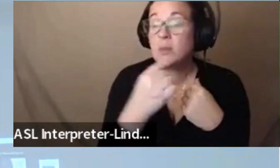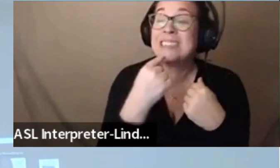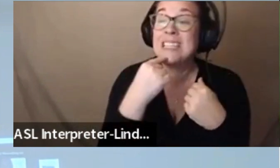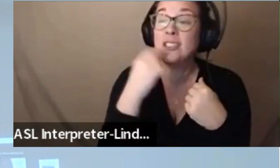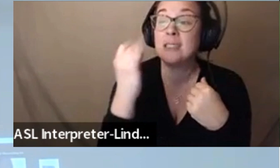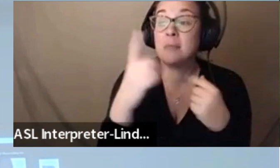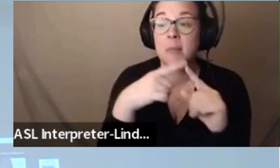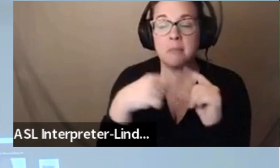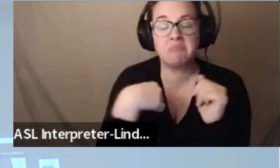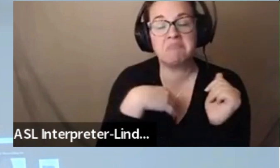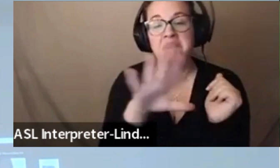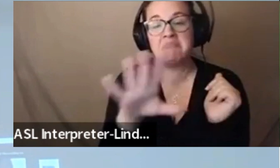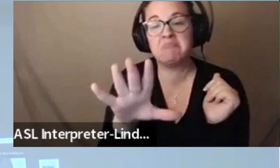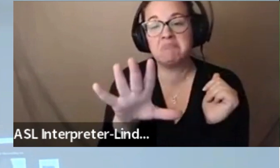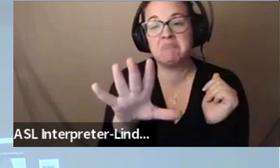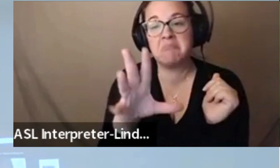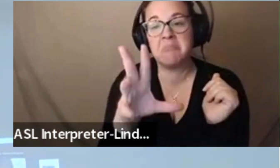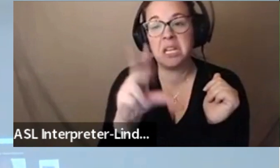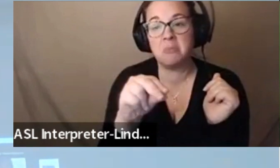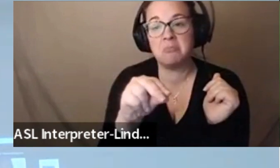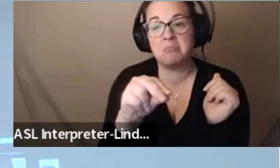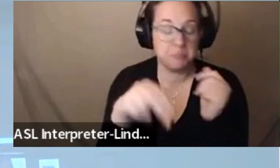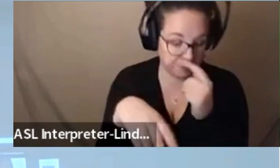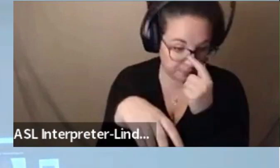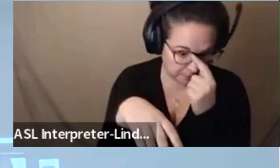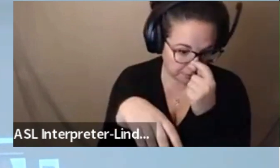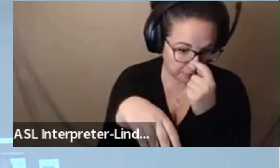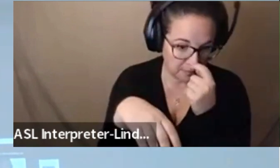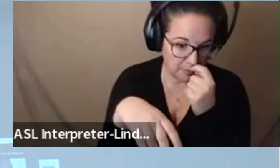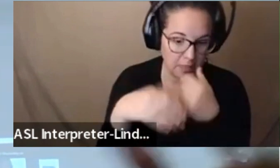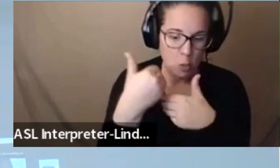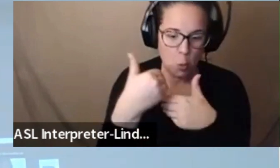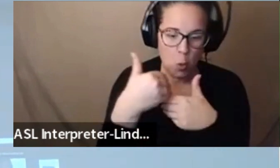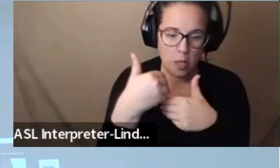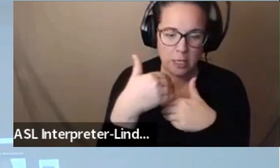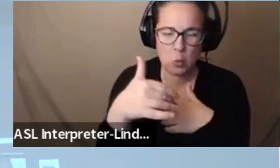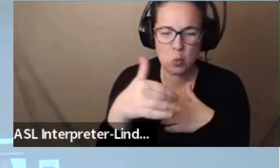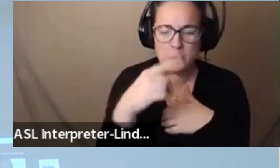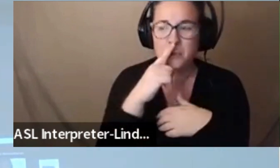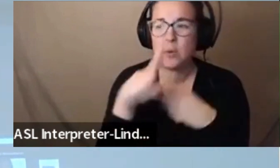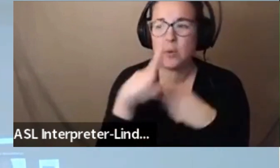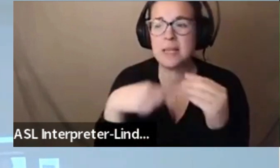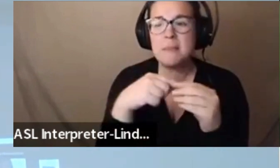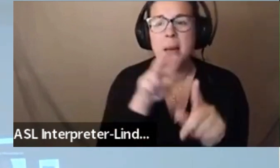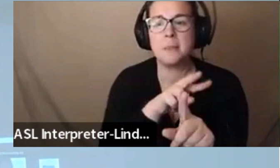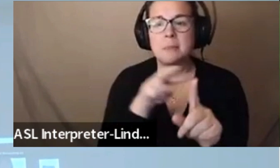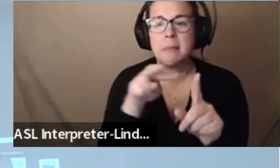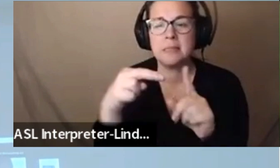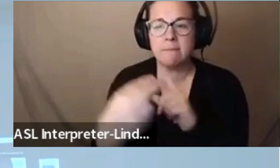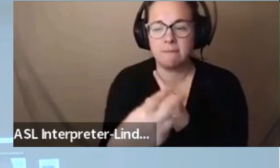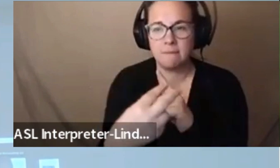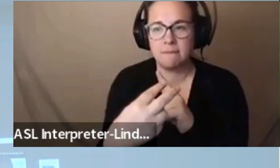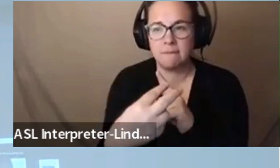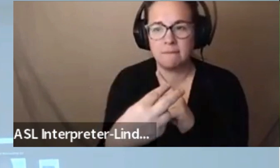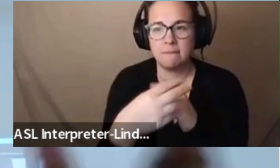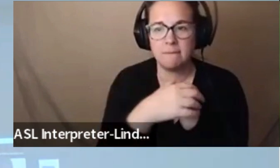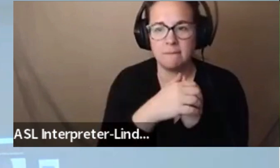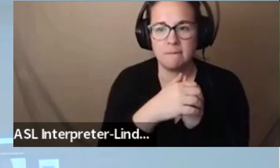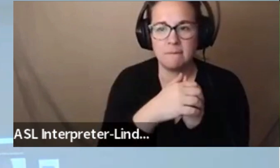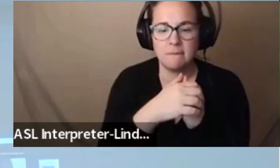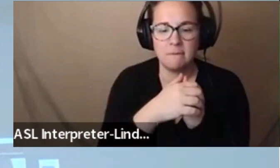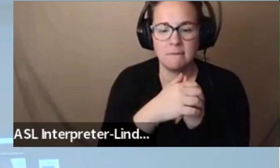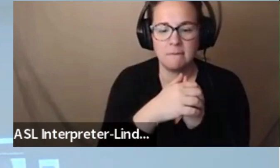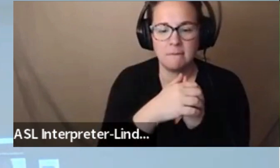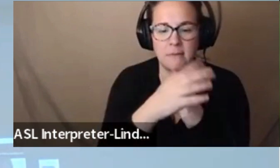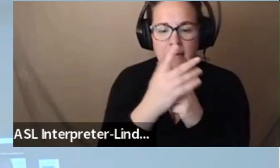do that. That's when it's annoying. And with your and really what I'm talking about is perspective, which links